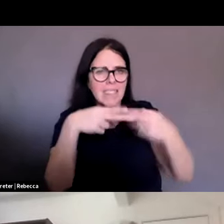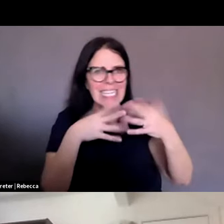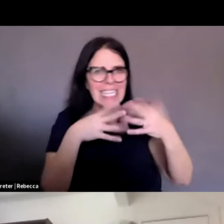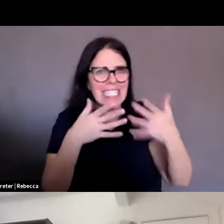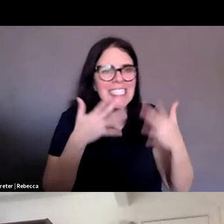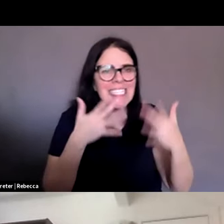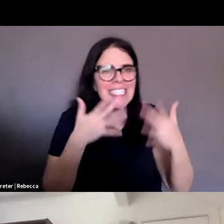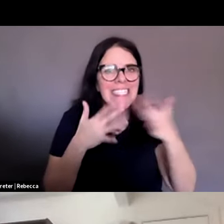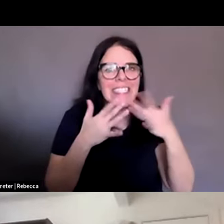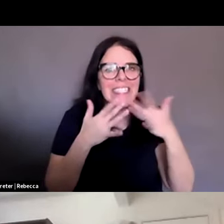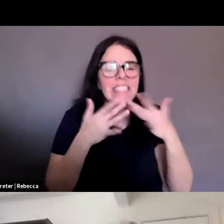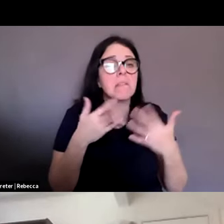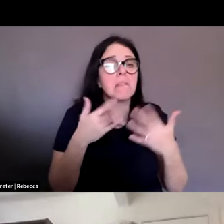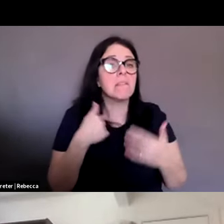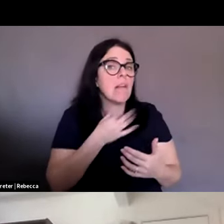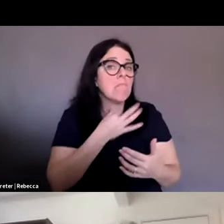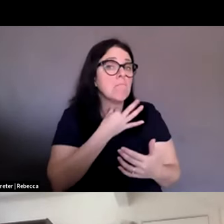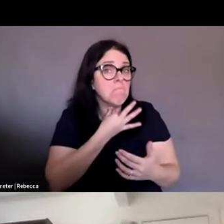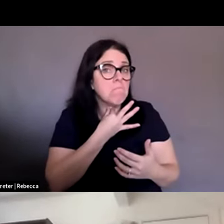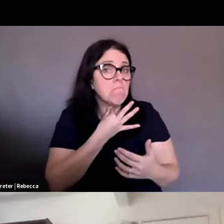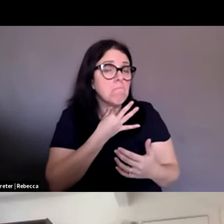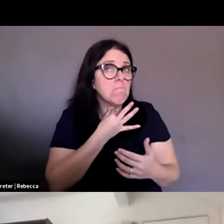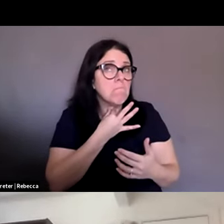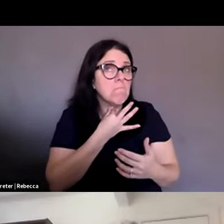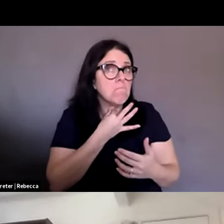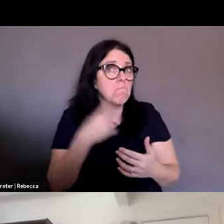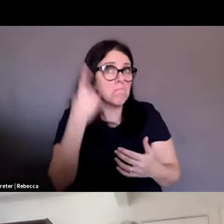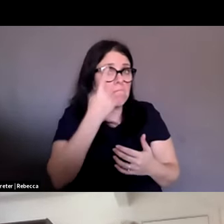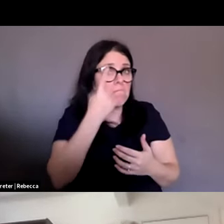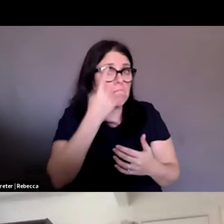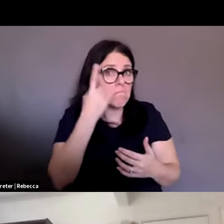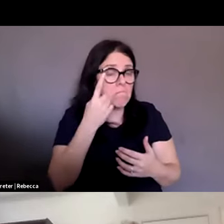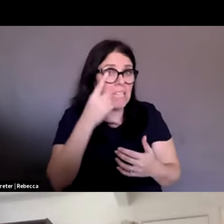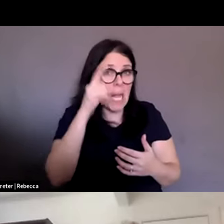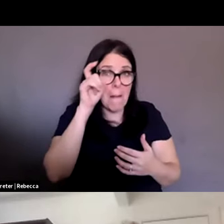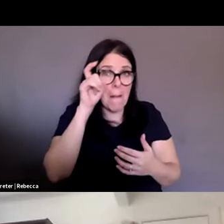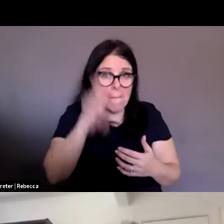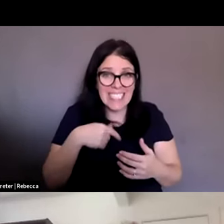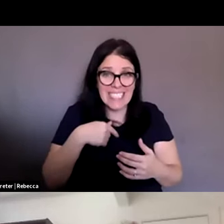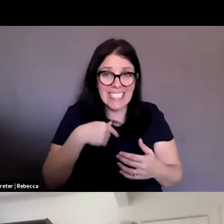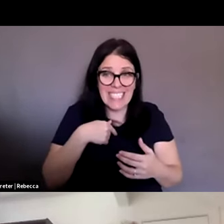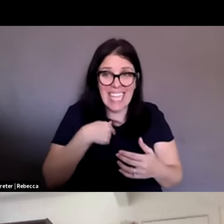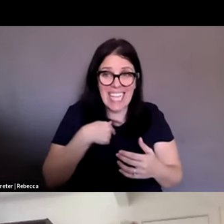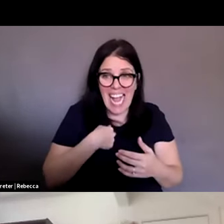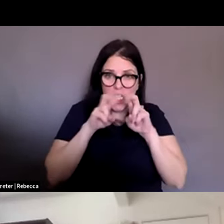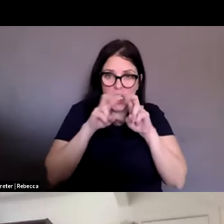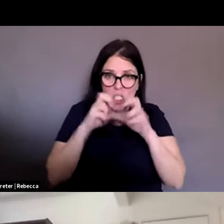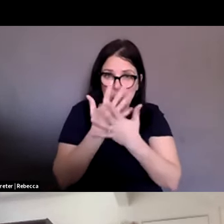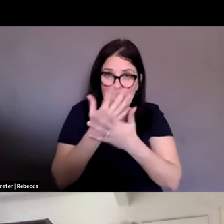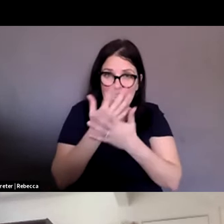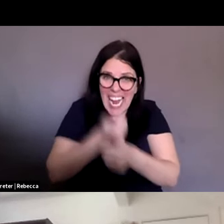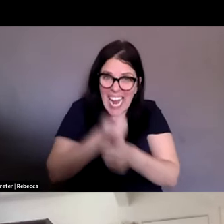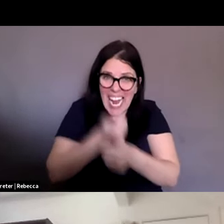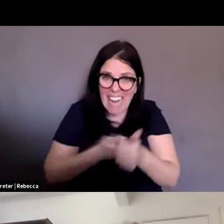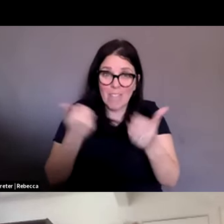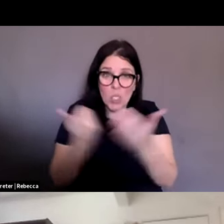the question comes to mind practically, you know, do I have to screen every new case? And if I do, how long does this take?